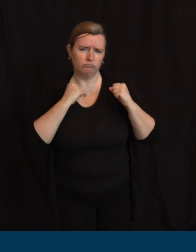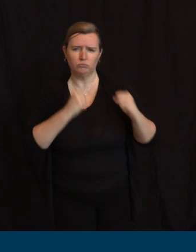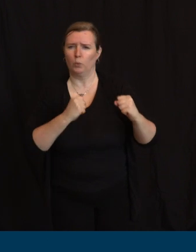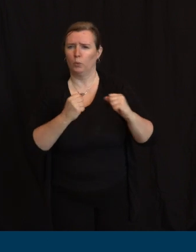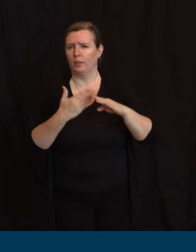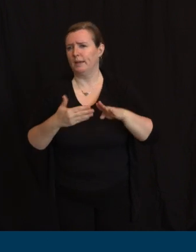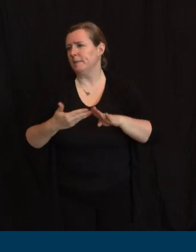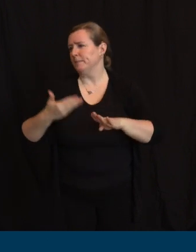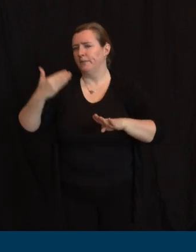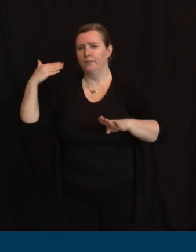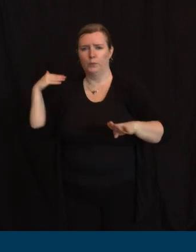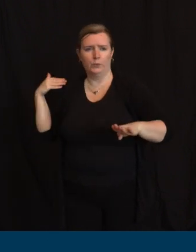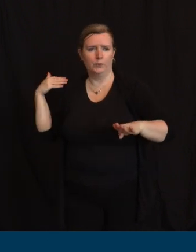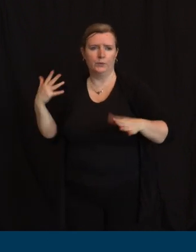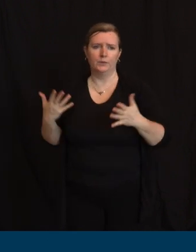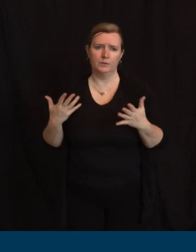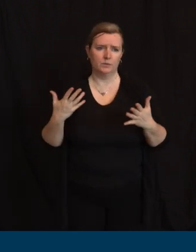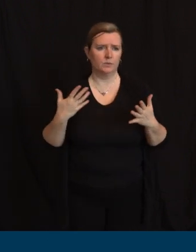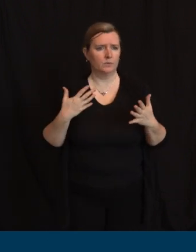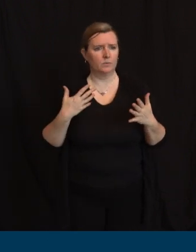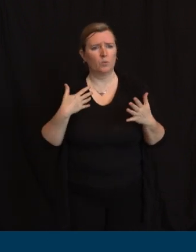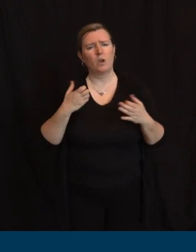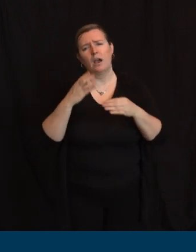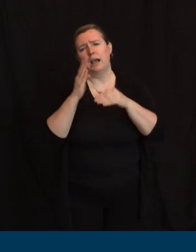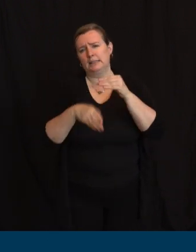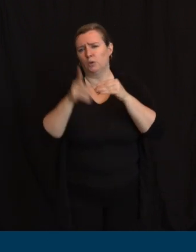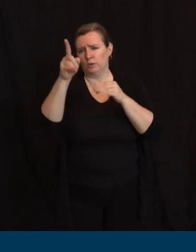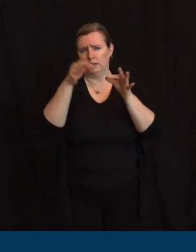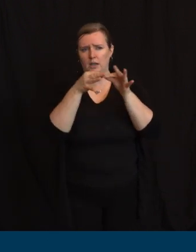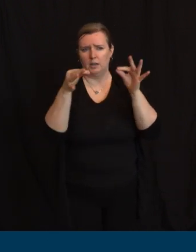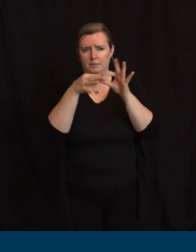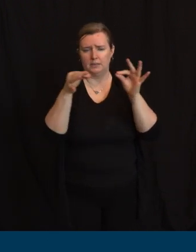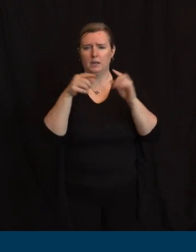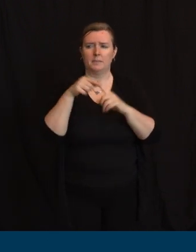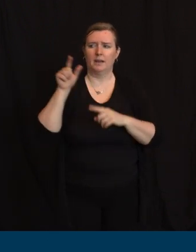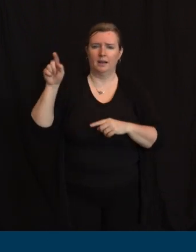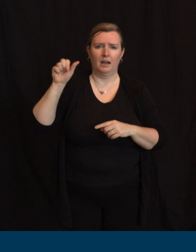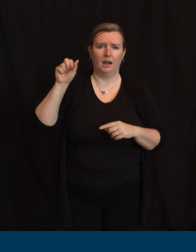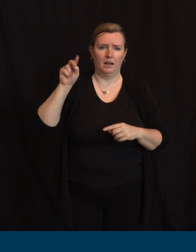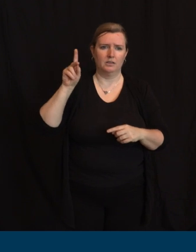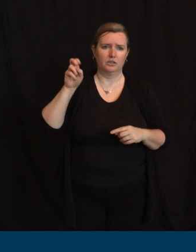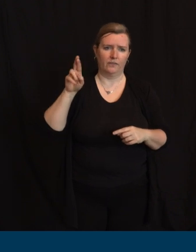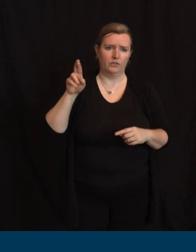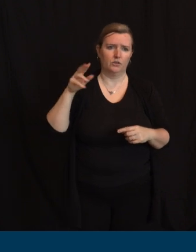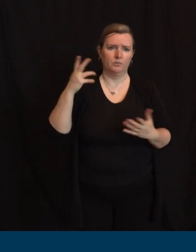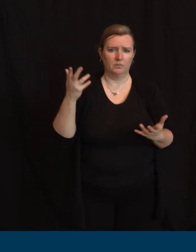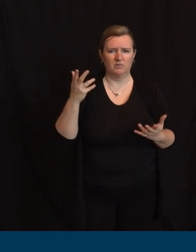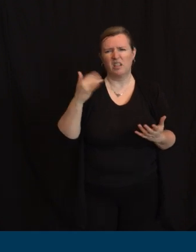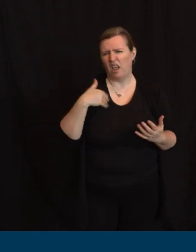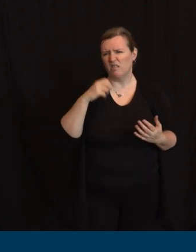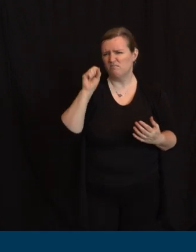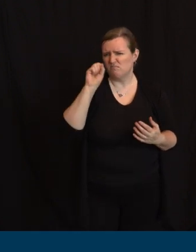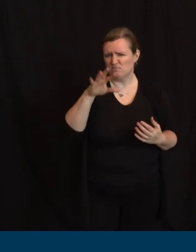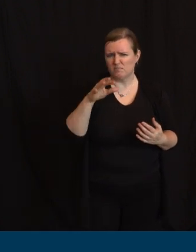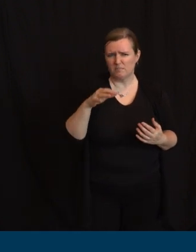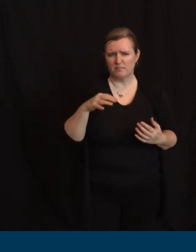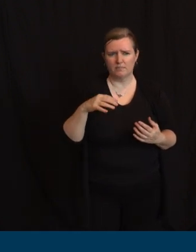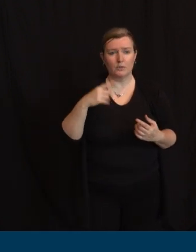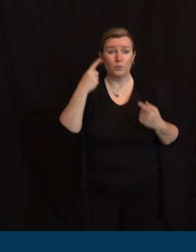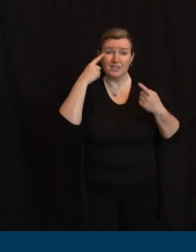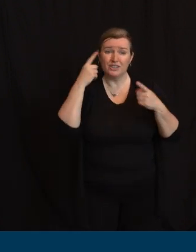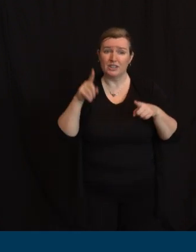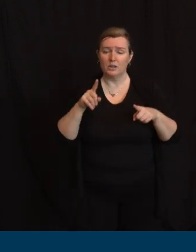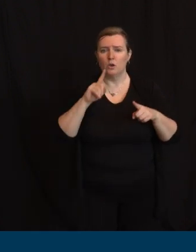Andover. I just want to make sure I repeat what I said earlier, and I think you join me. We are outraged by this. This is completely